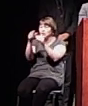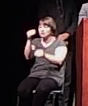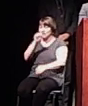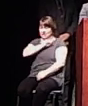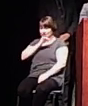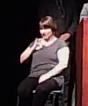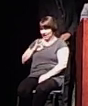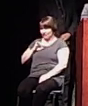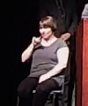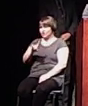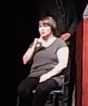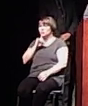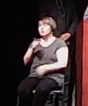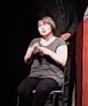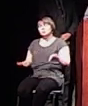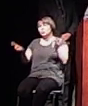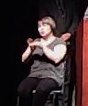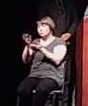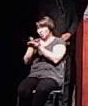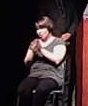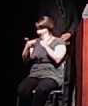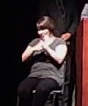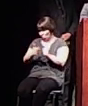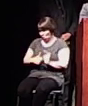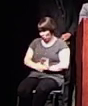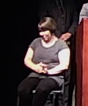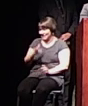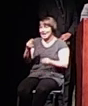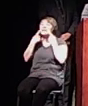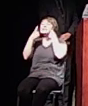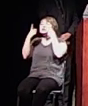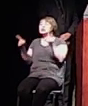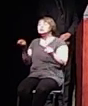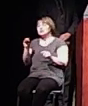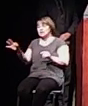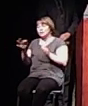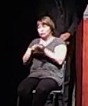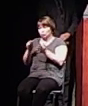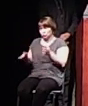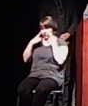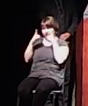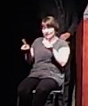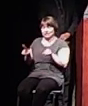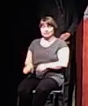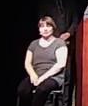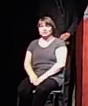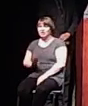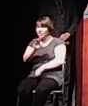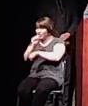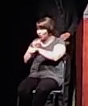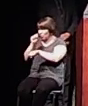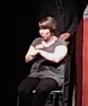an integral part of the college's enrollment and the achievement of student success. Their